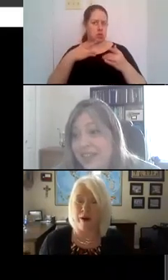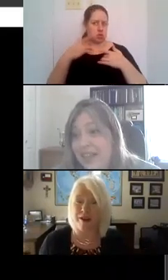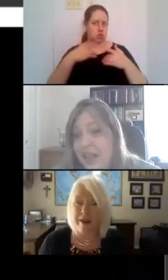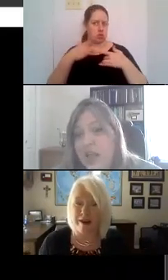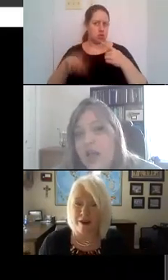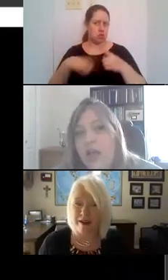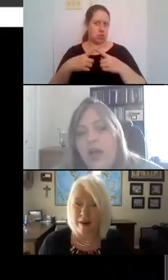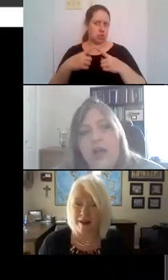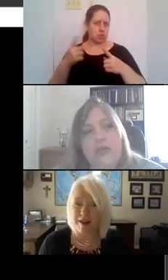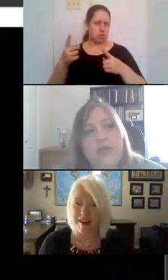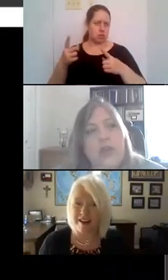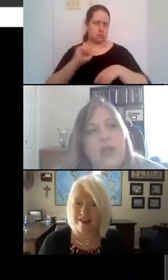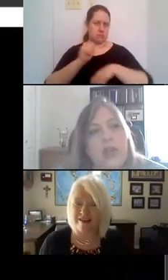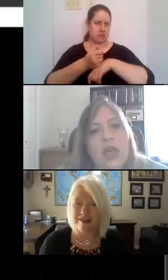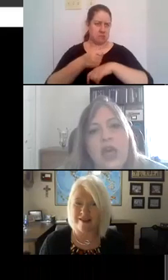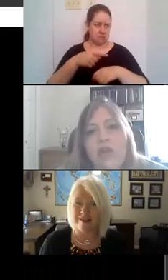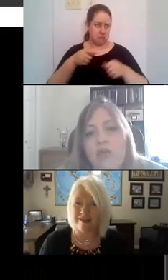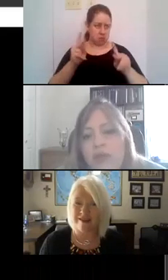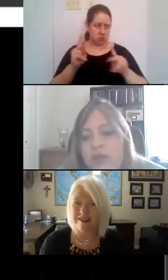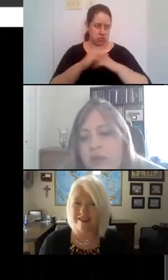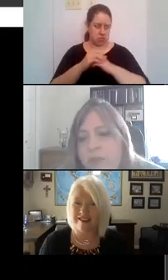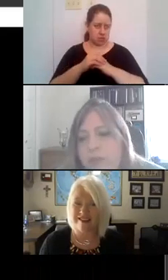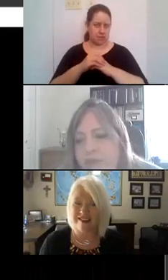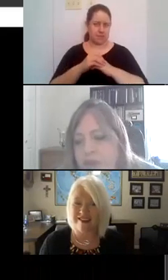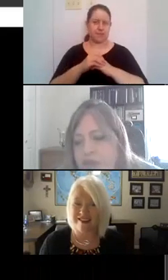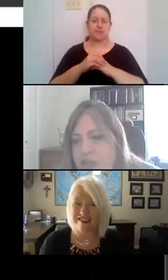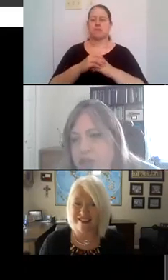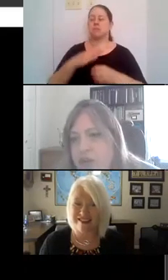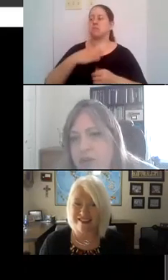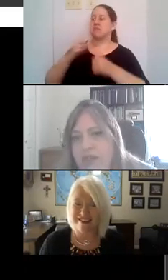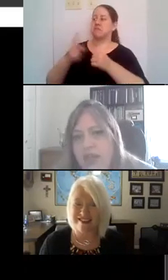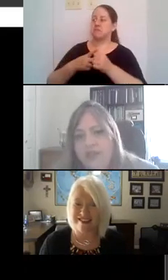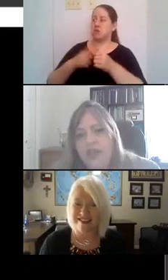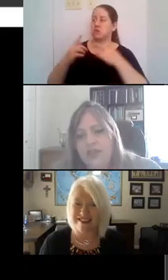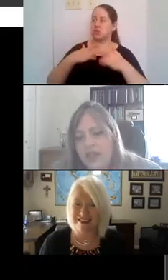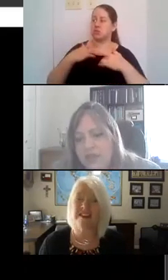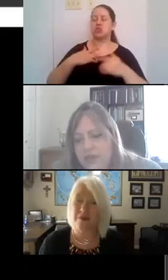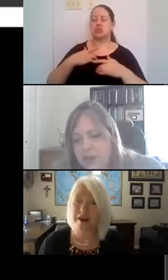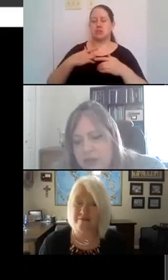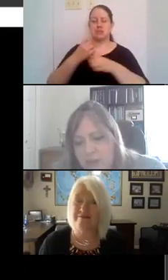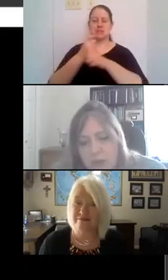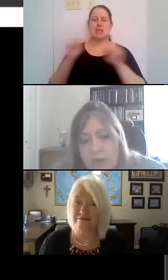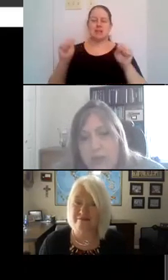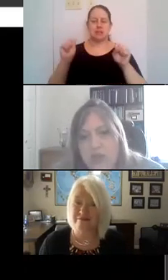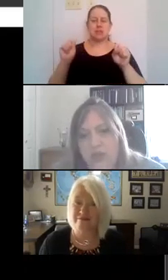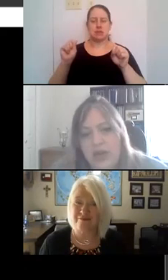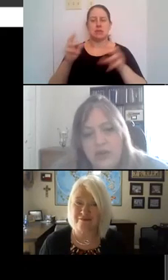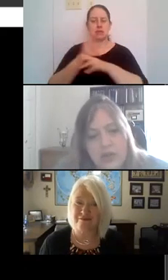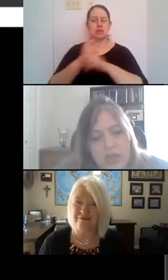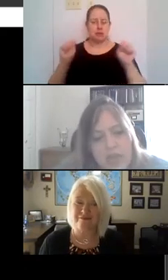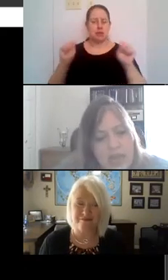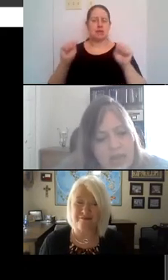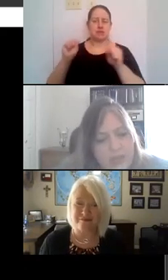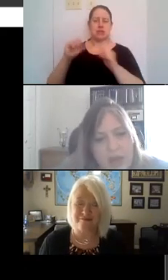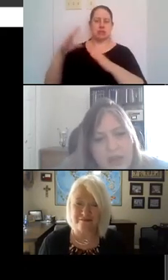you were approached about doing this opportunity? Well, my first concern was safety, because safety is always number one, especially with